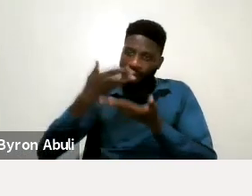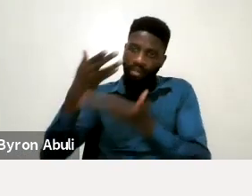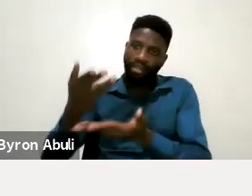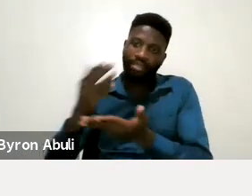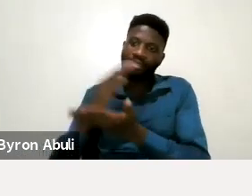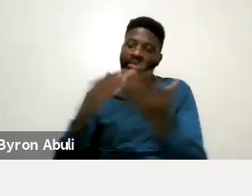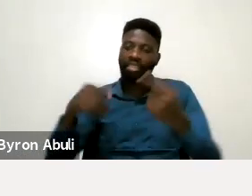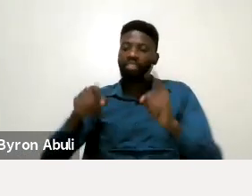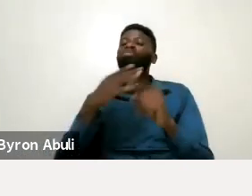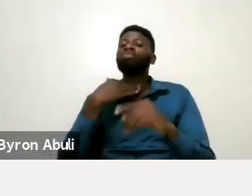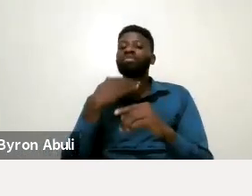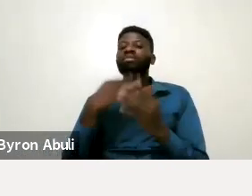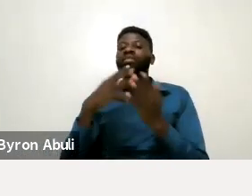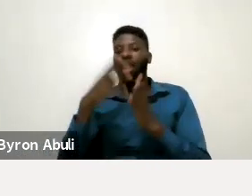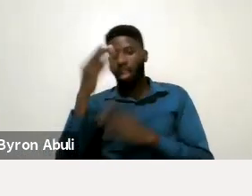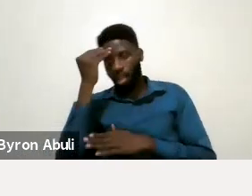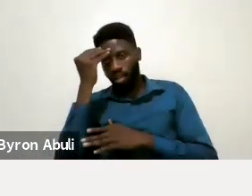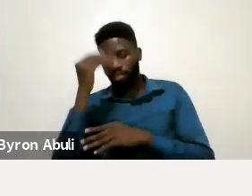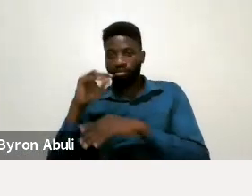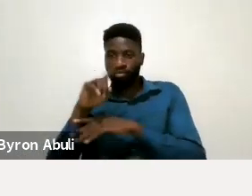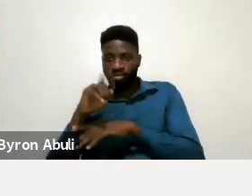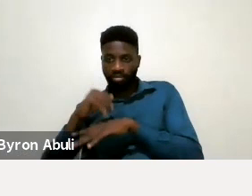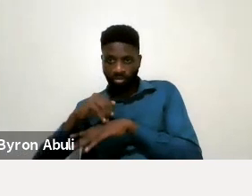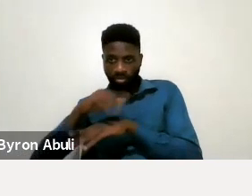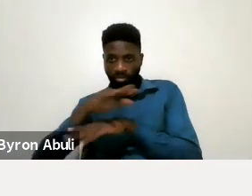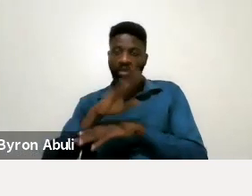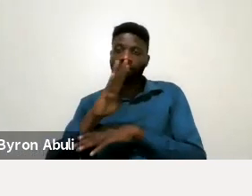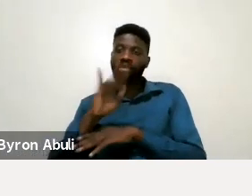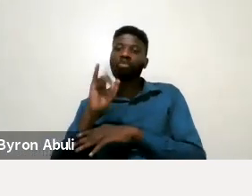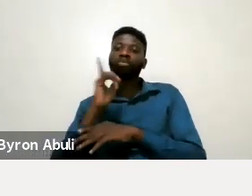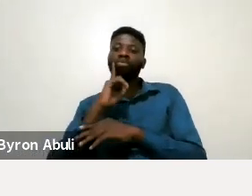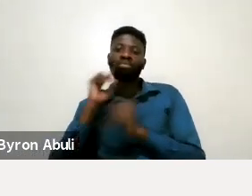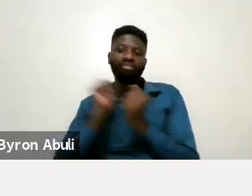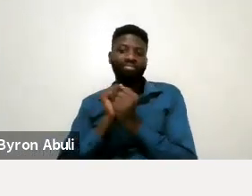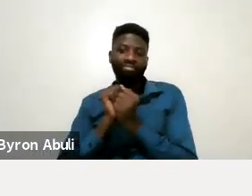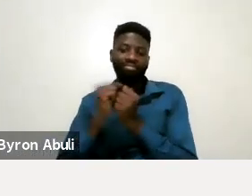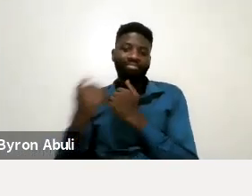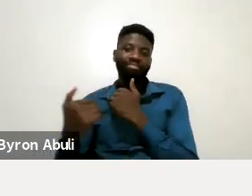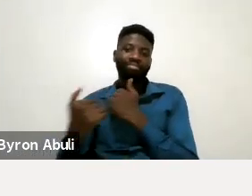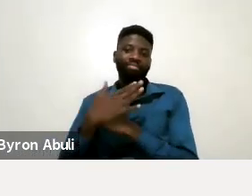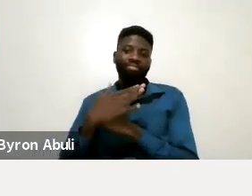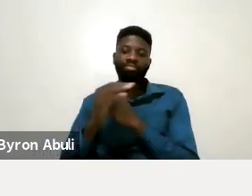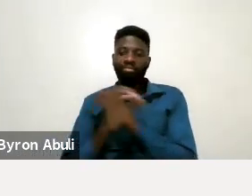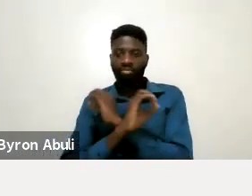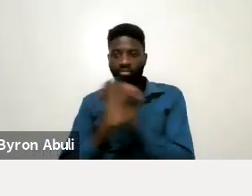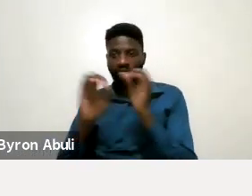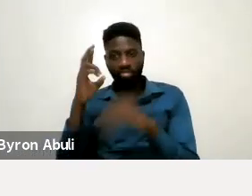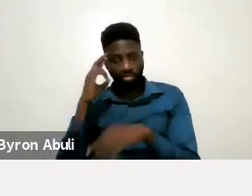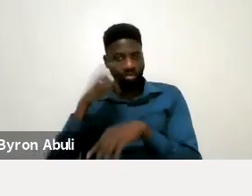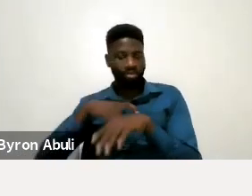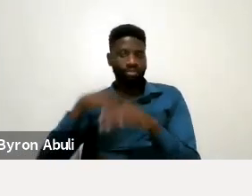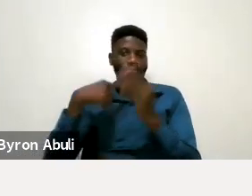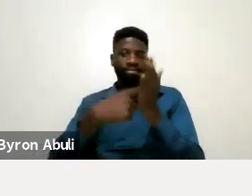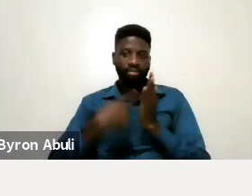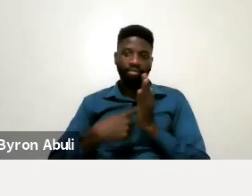gain value on, if you don't send your questions by tomorrow 10, please don't send them. And remember, during the discussion, he will